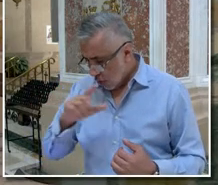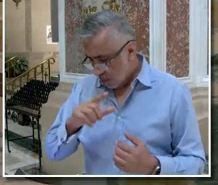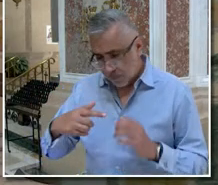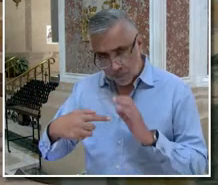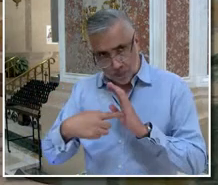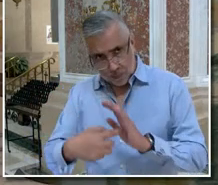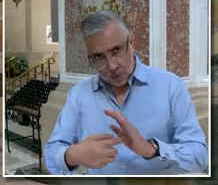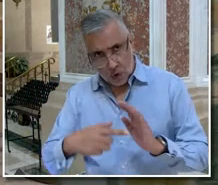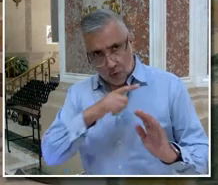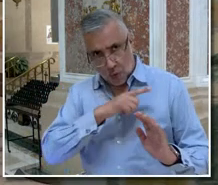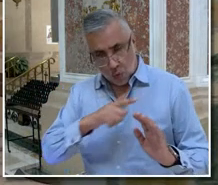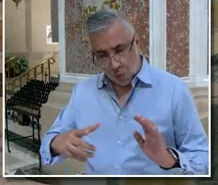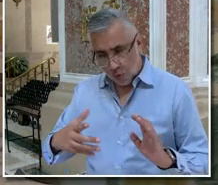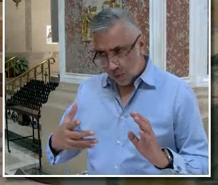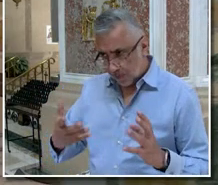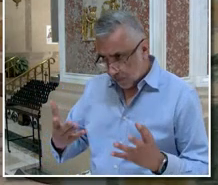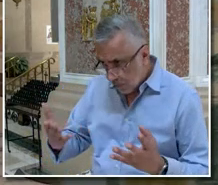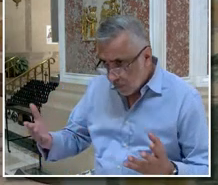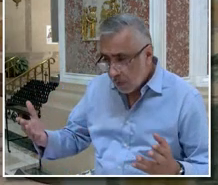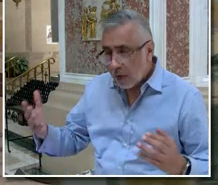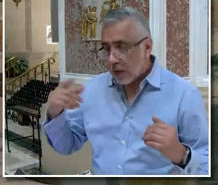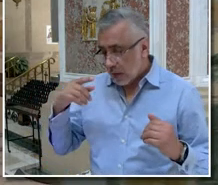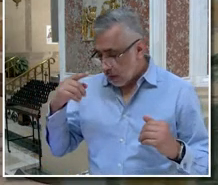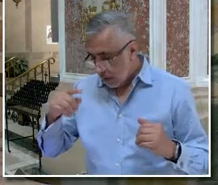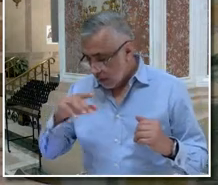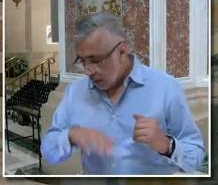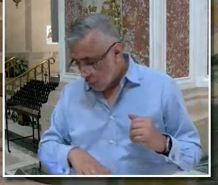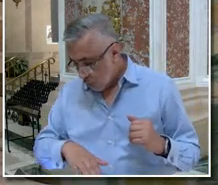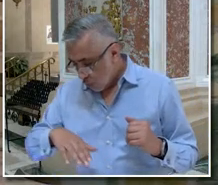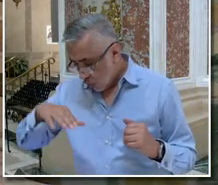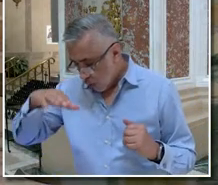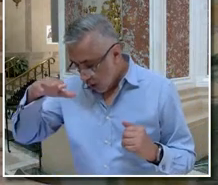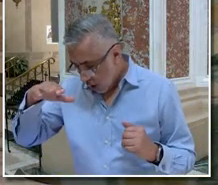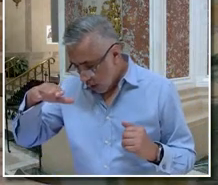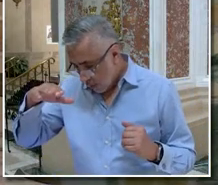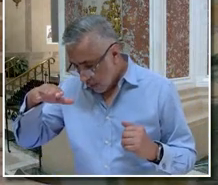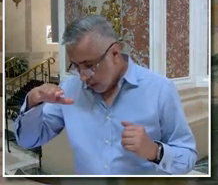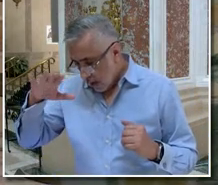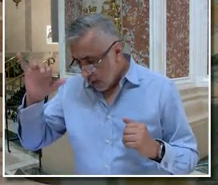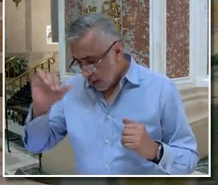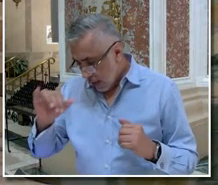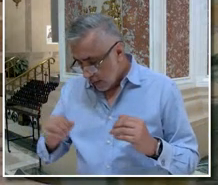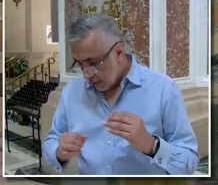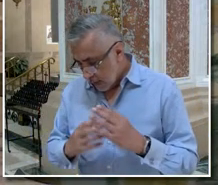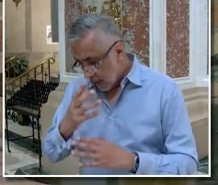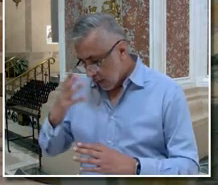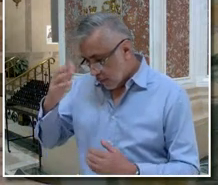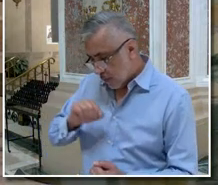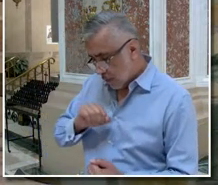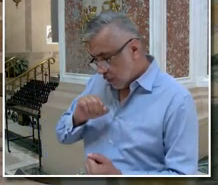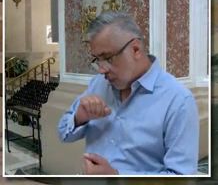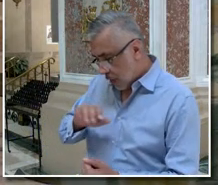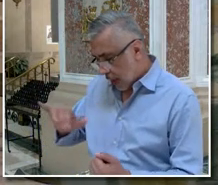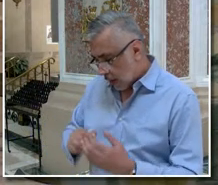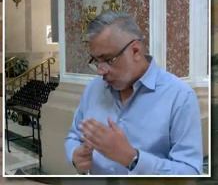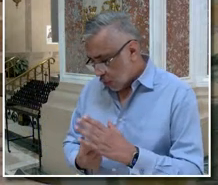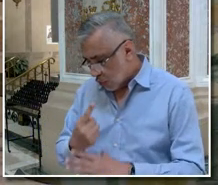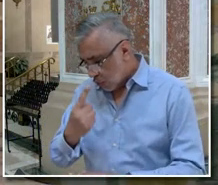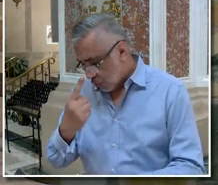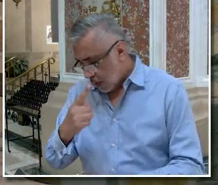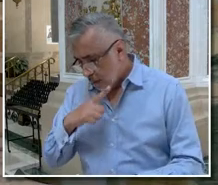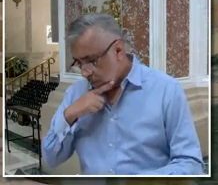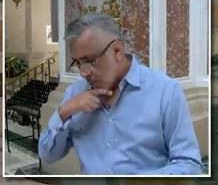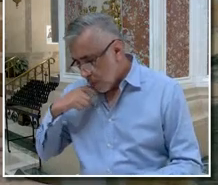revealed? He grew up like a sapling before him, like a shoot from the